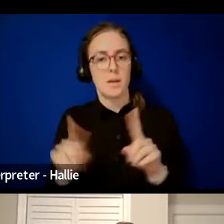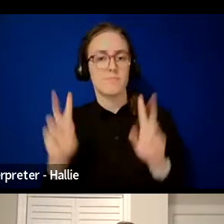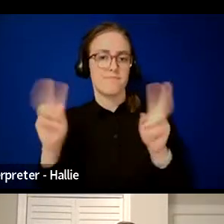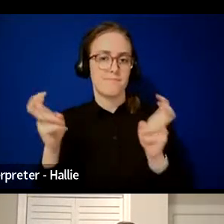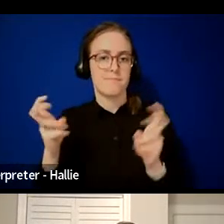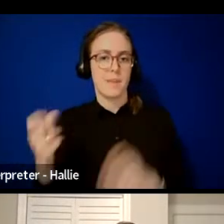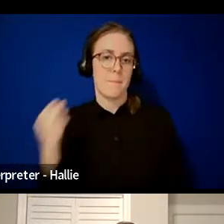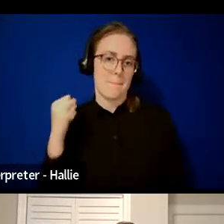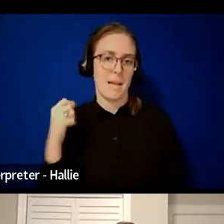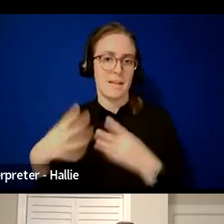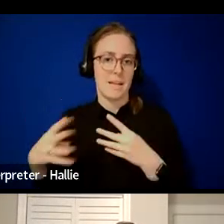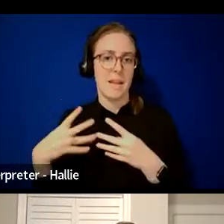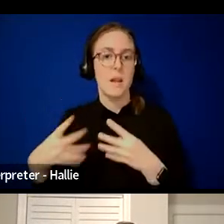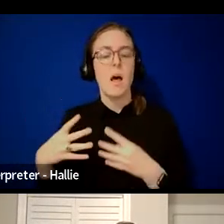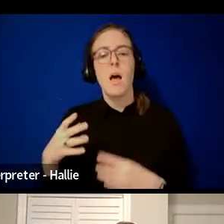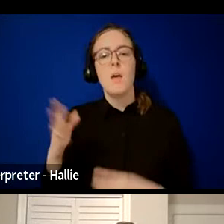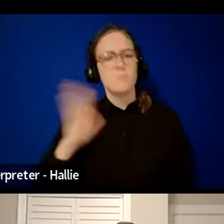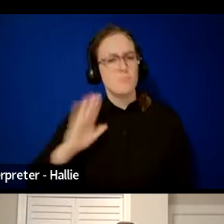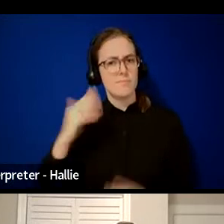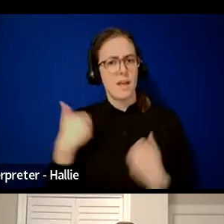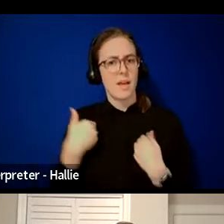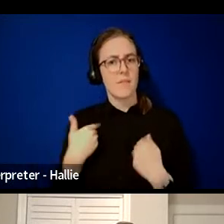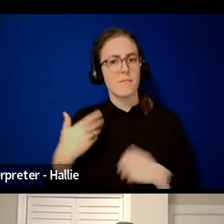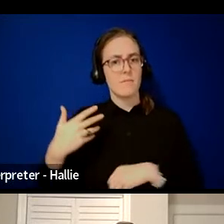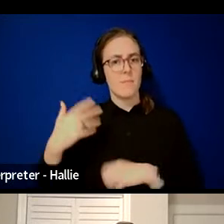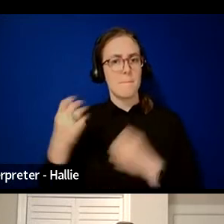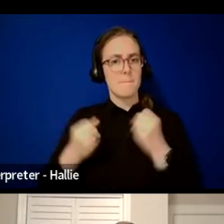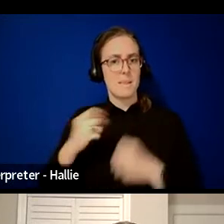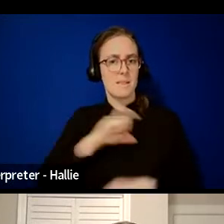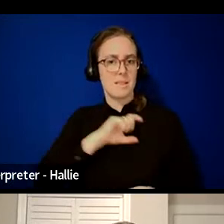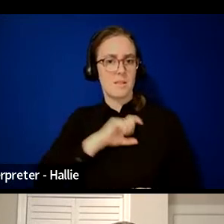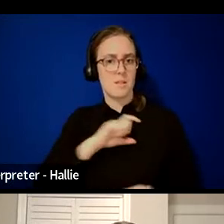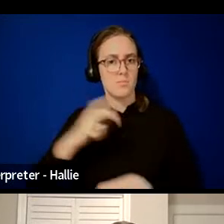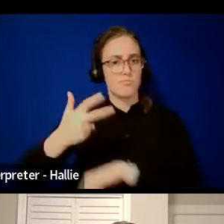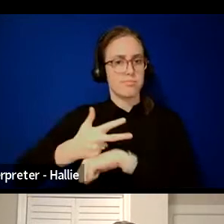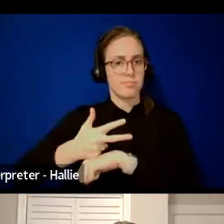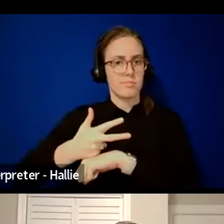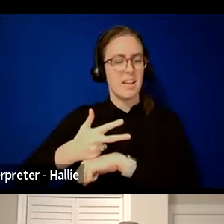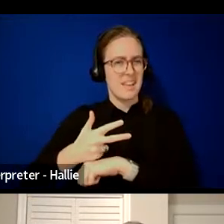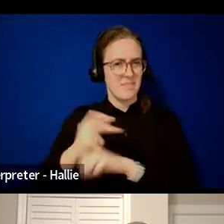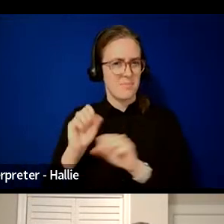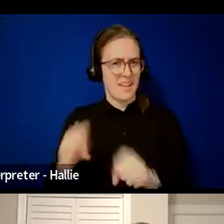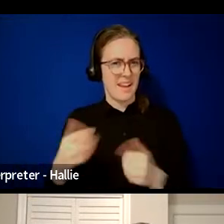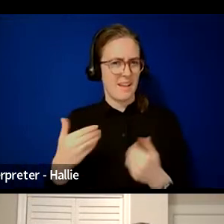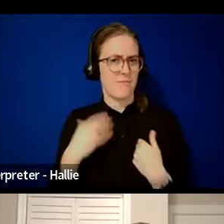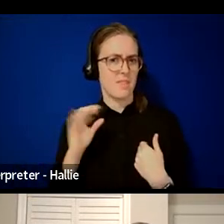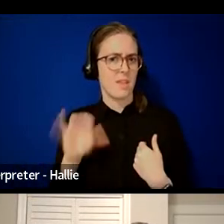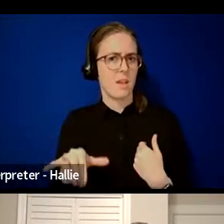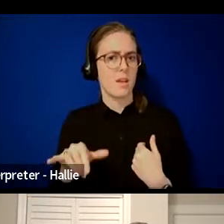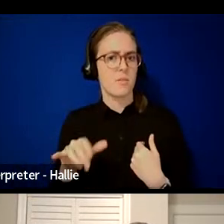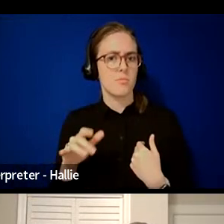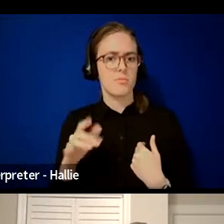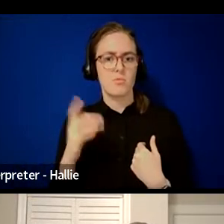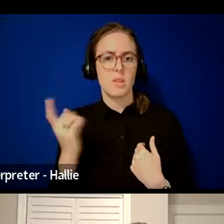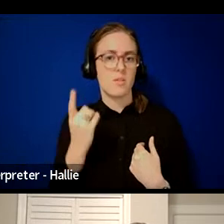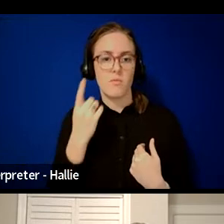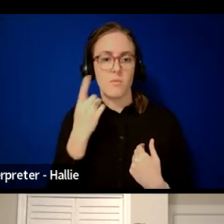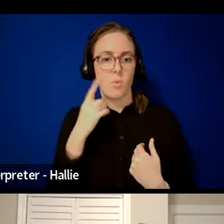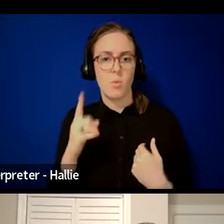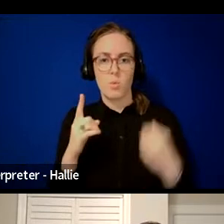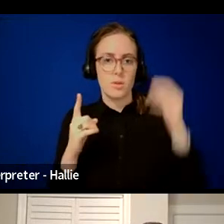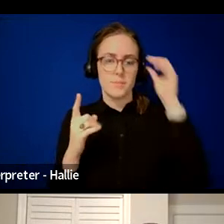that be arranged for just for a police car to sit back there just for